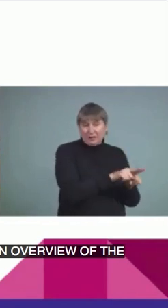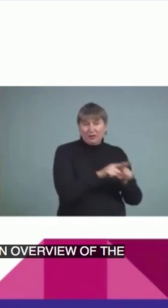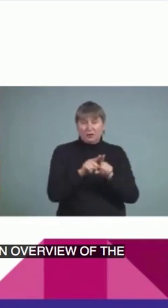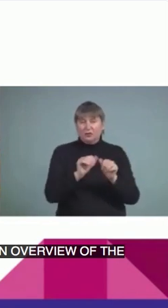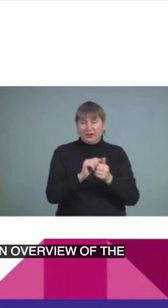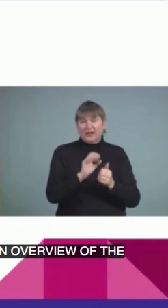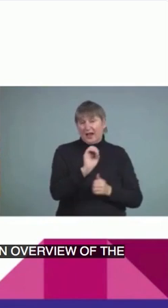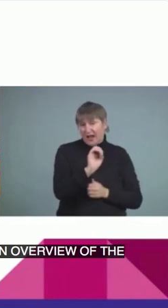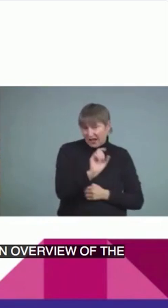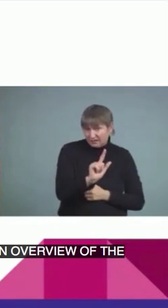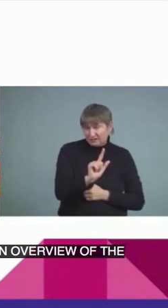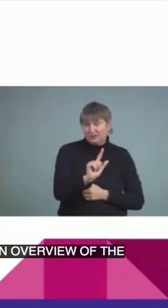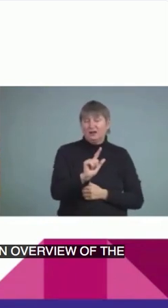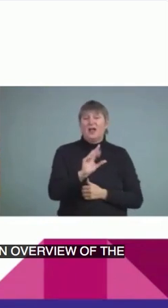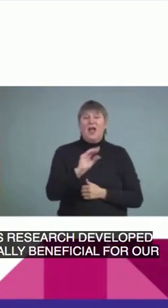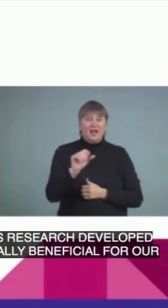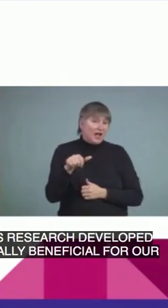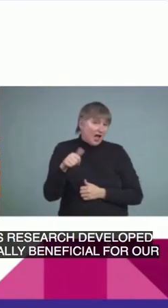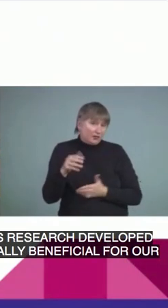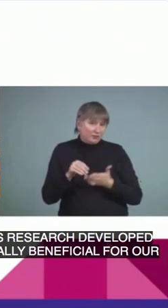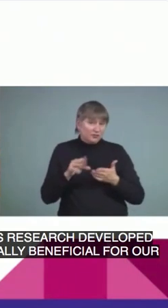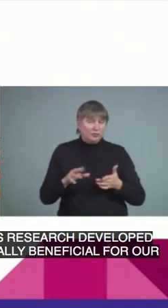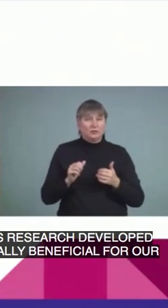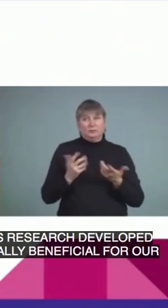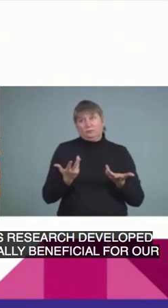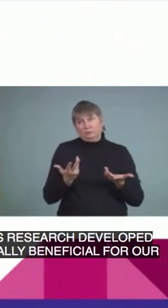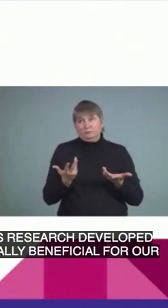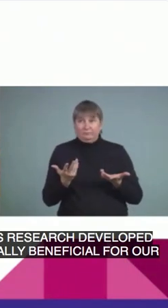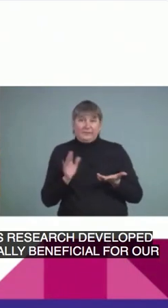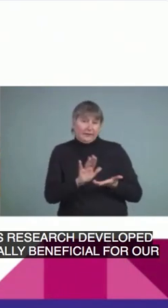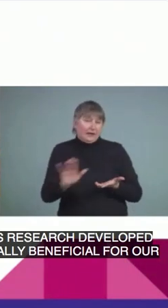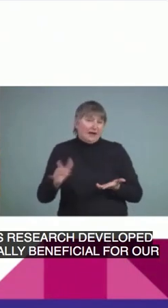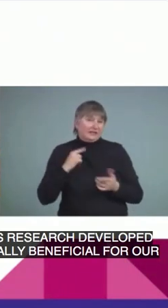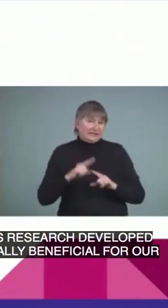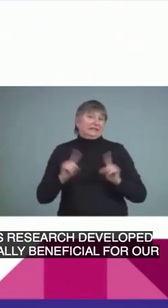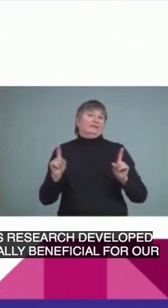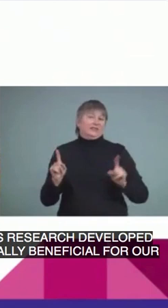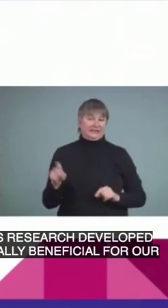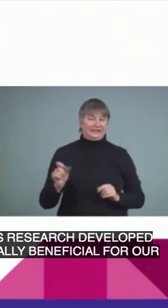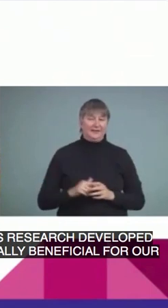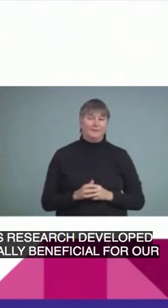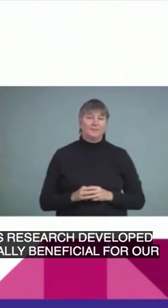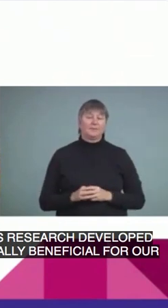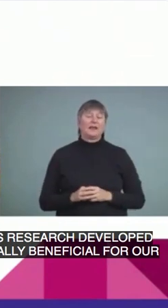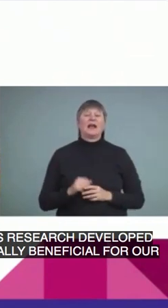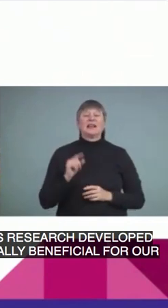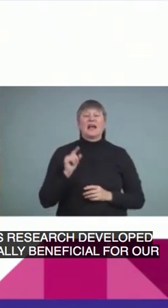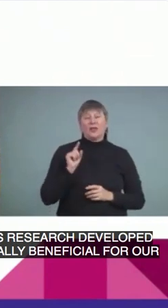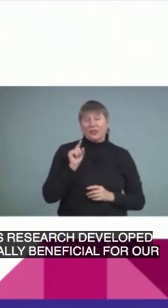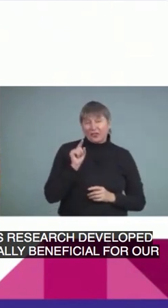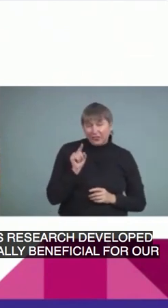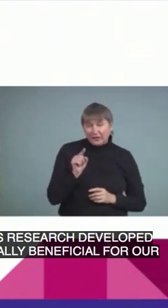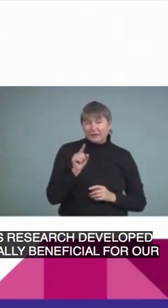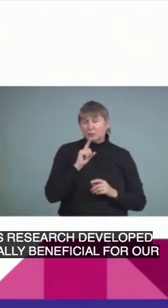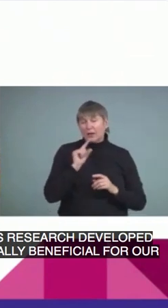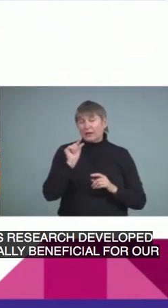and other students with different needs. And what is different from this resource is that it